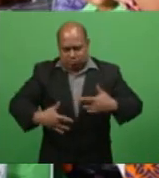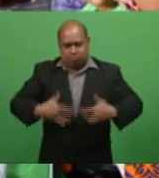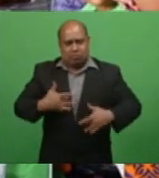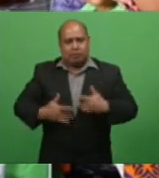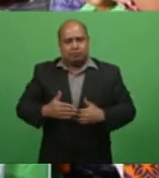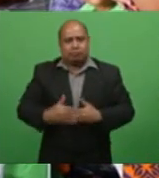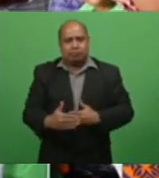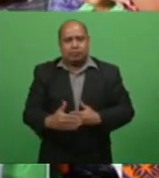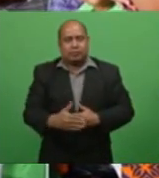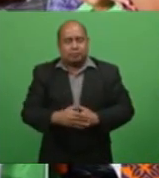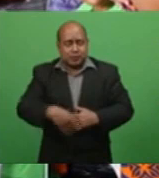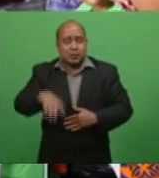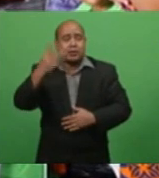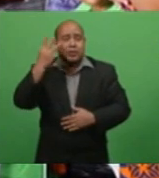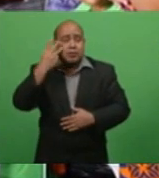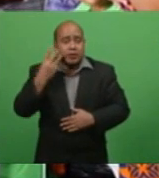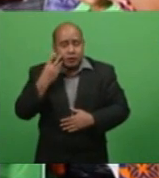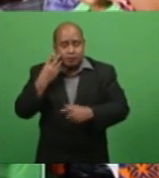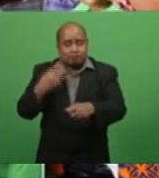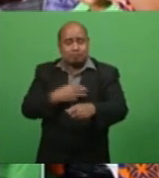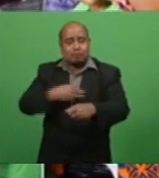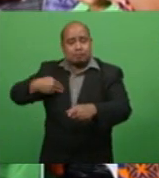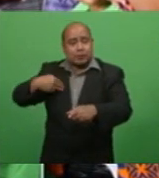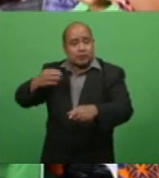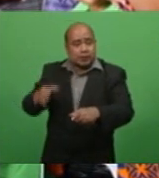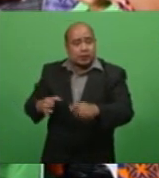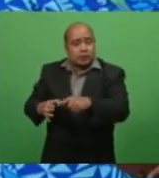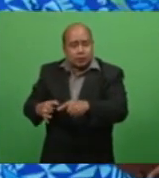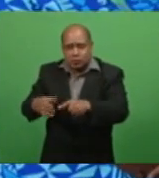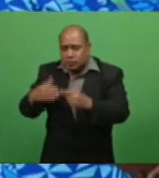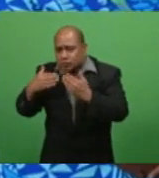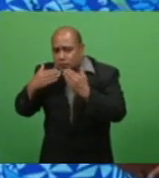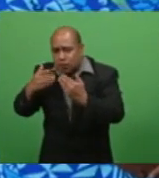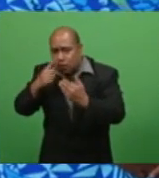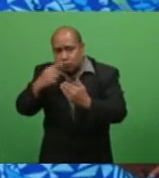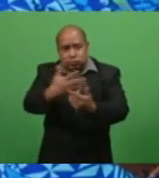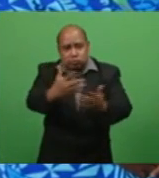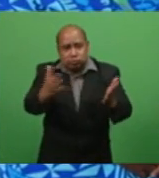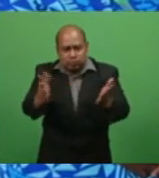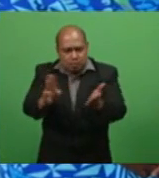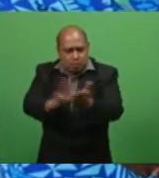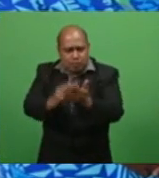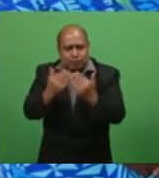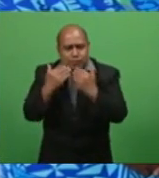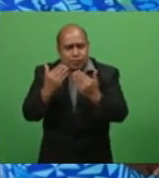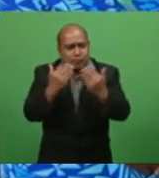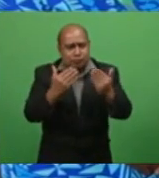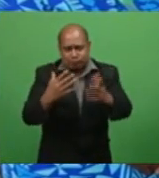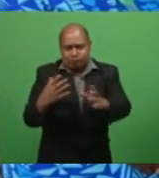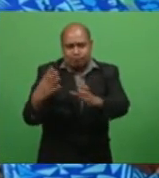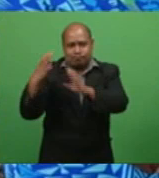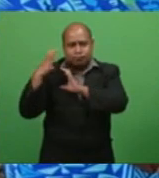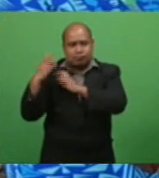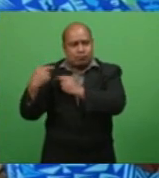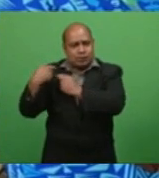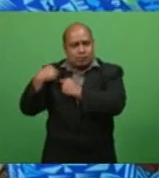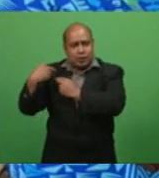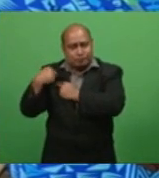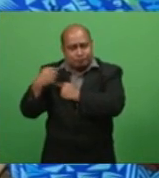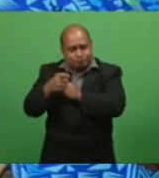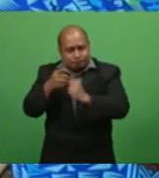Mereseni Vuniwanga conveyed her gratitude to mothers who have taken up the role in the nation's approach to combat